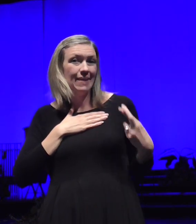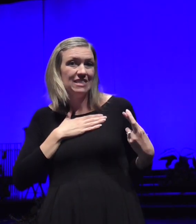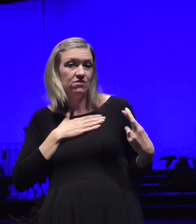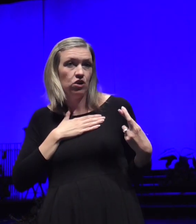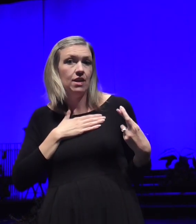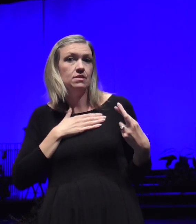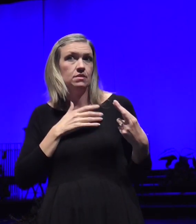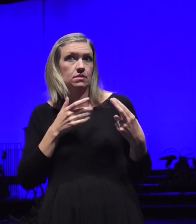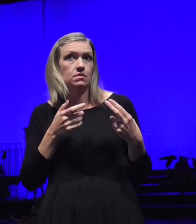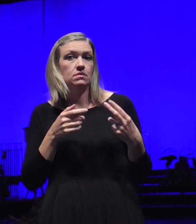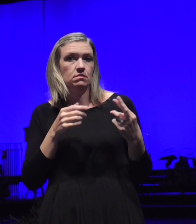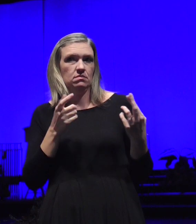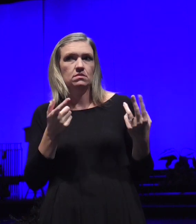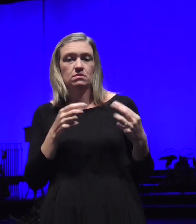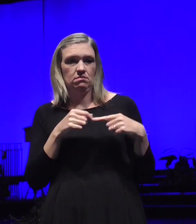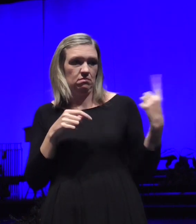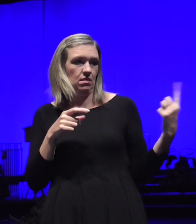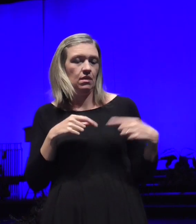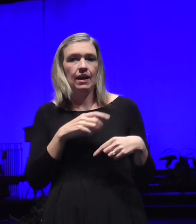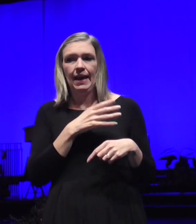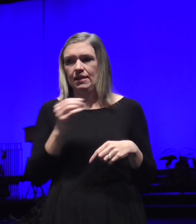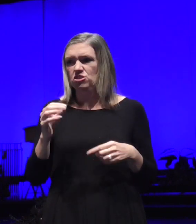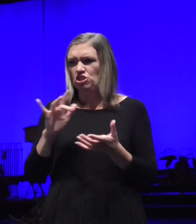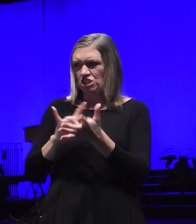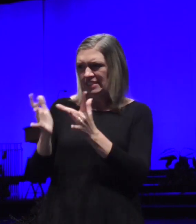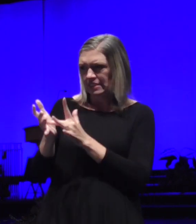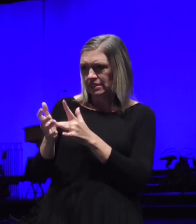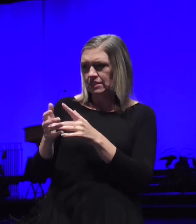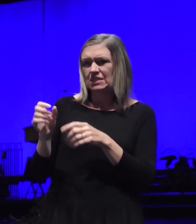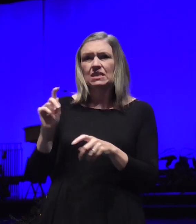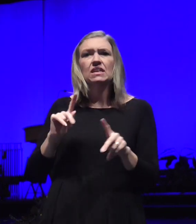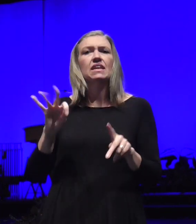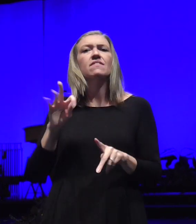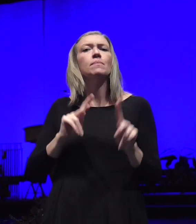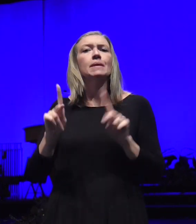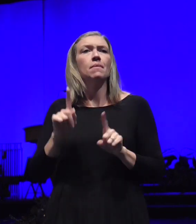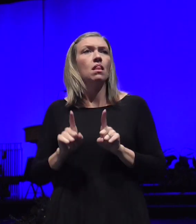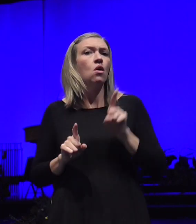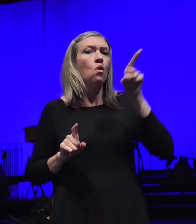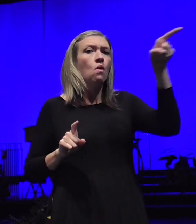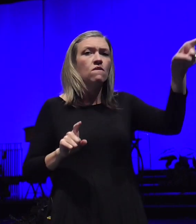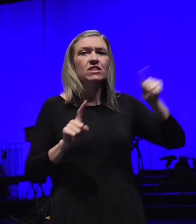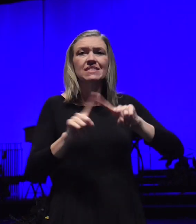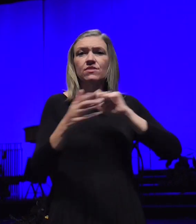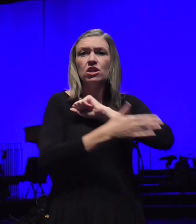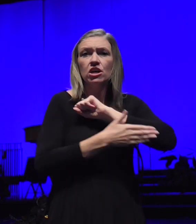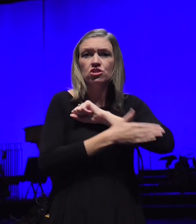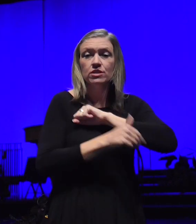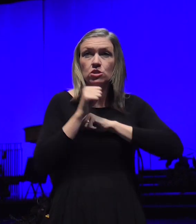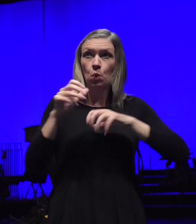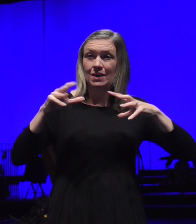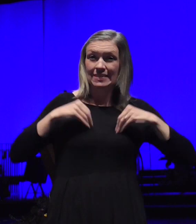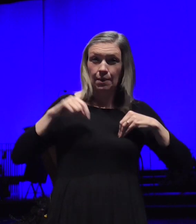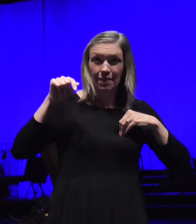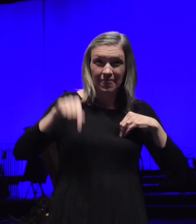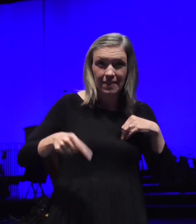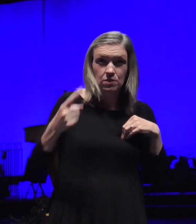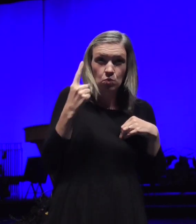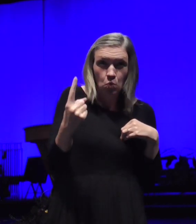Joseph, Jesus, if these people over here across the sea aren't accepting of this, that they're